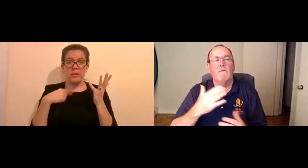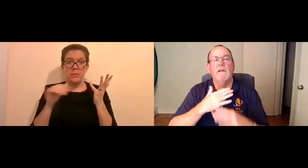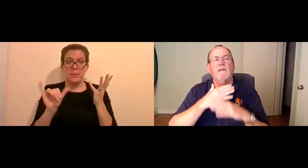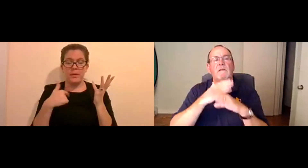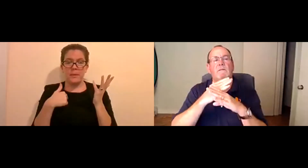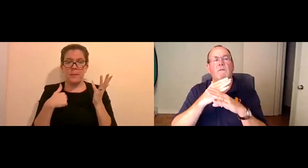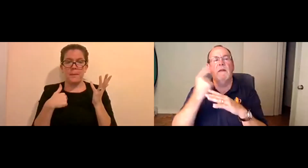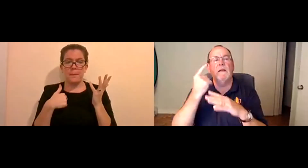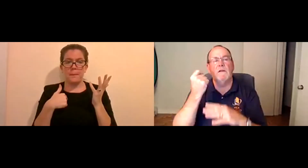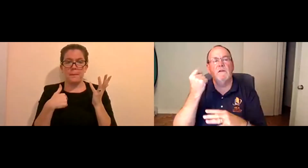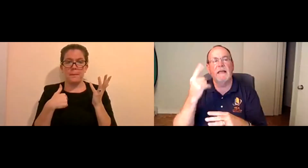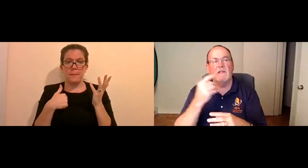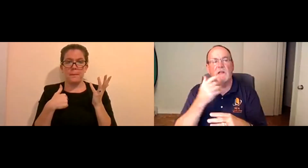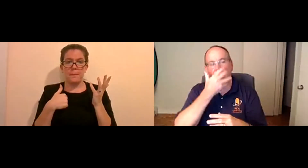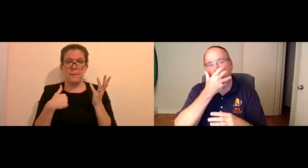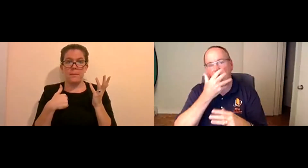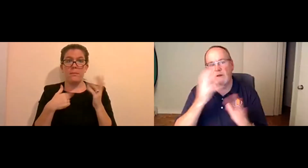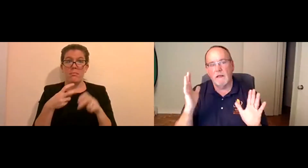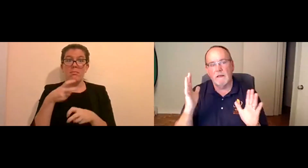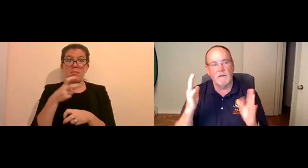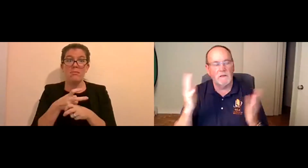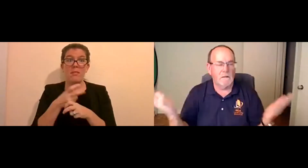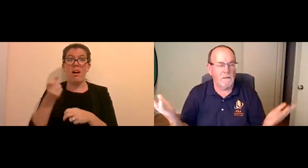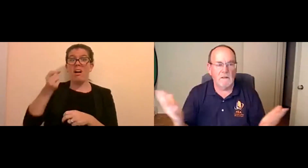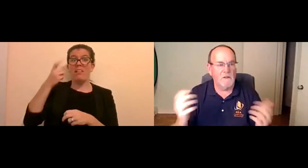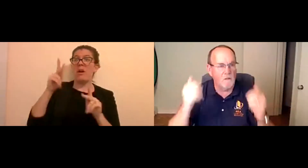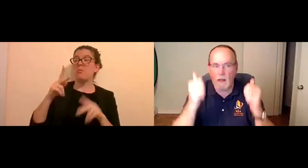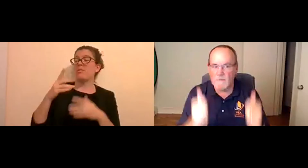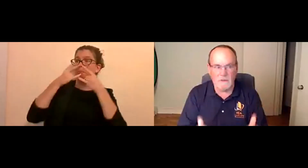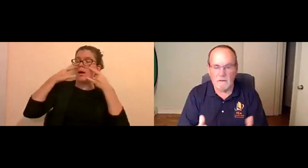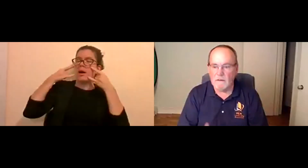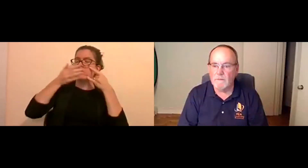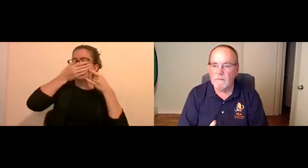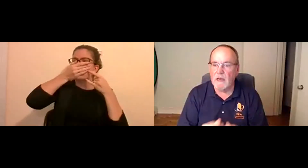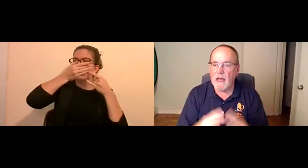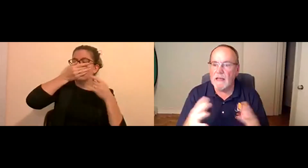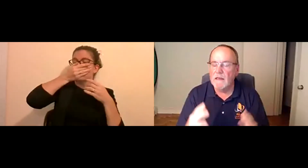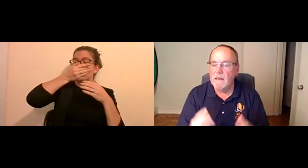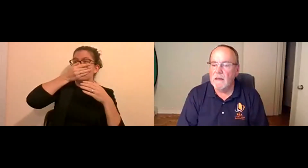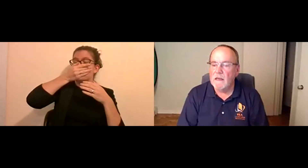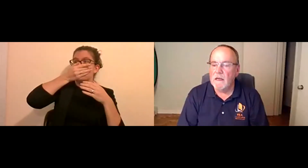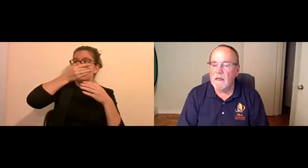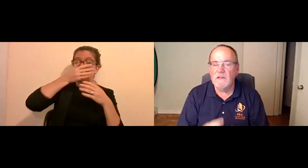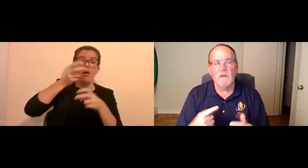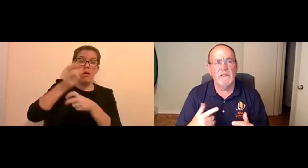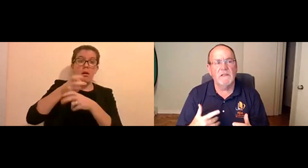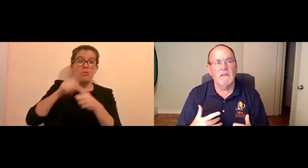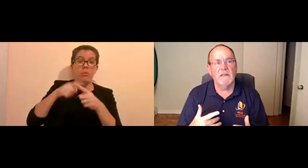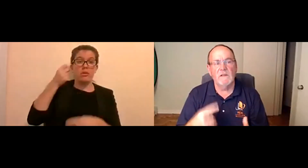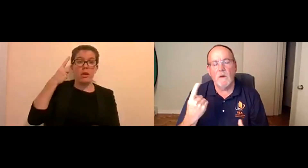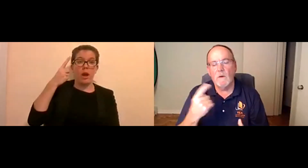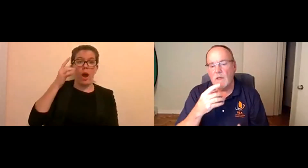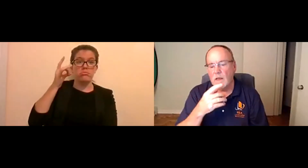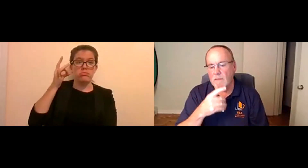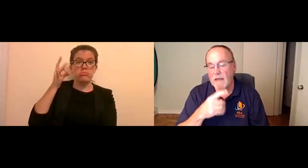it really is, for me to understand someone with the mask on, it just drops a lot. And so it's just